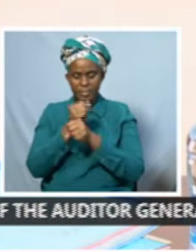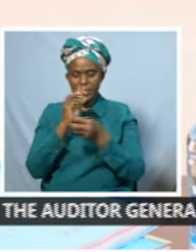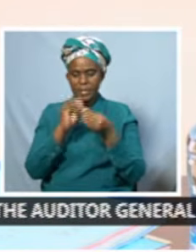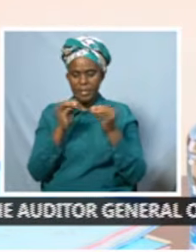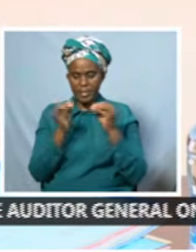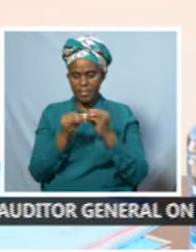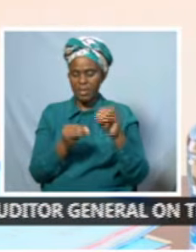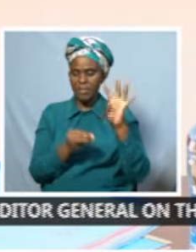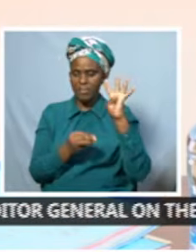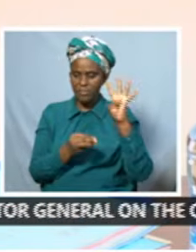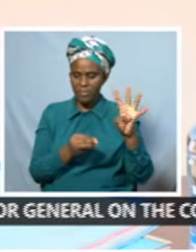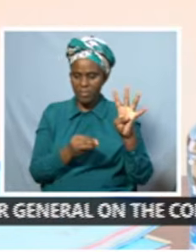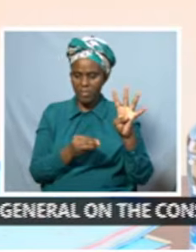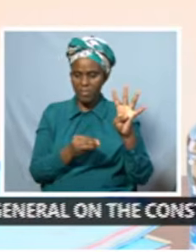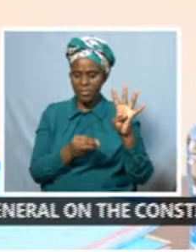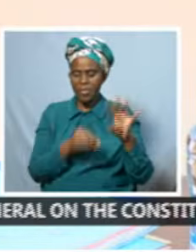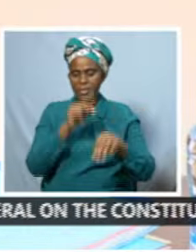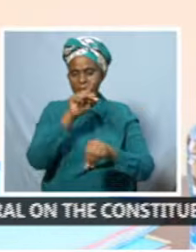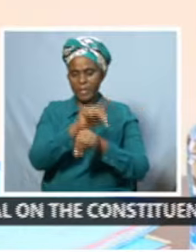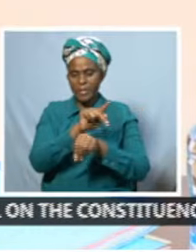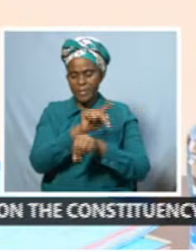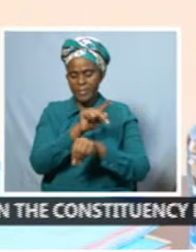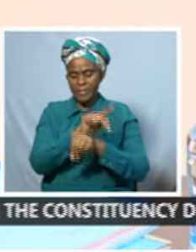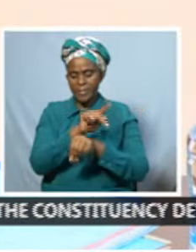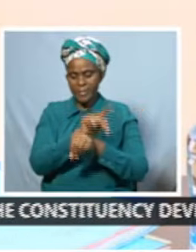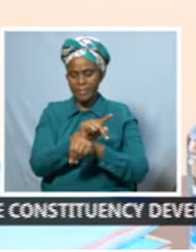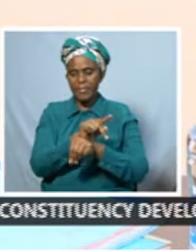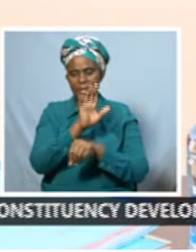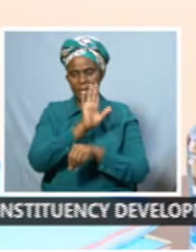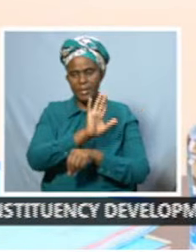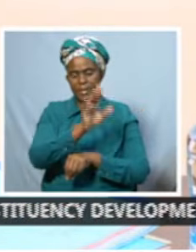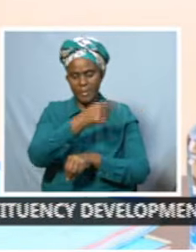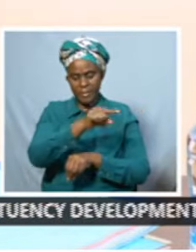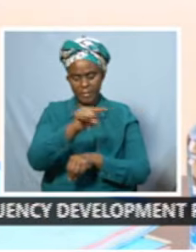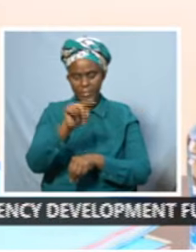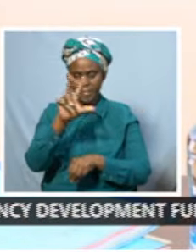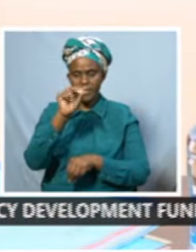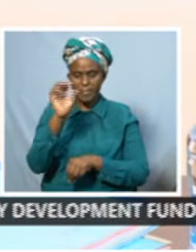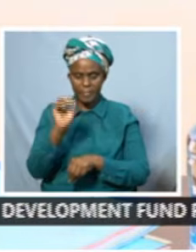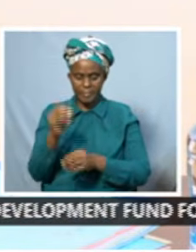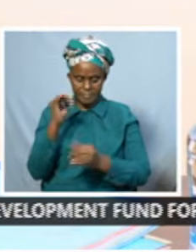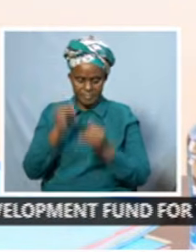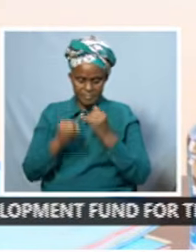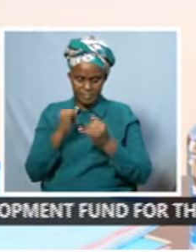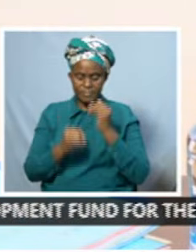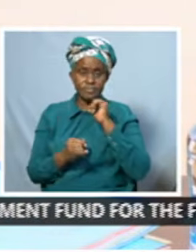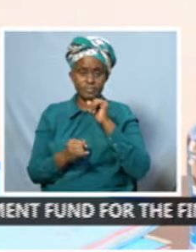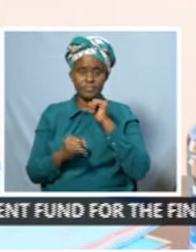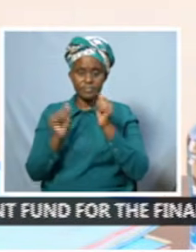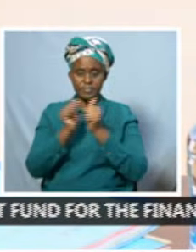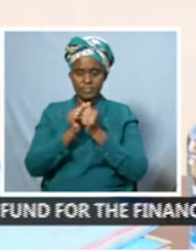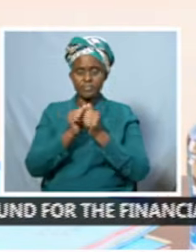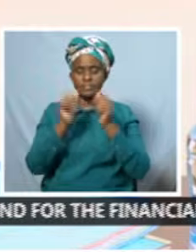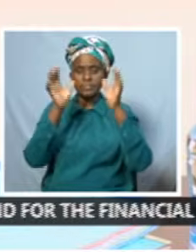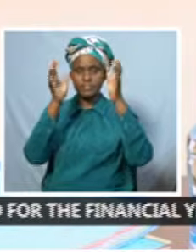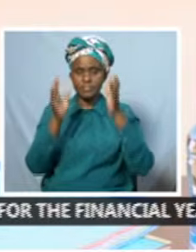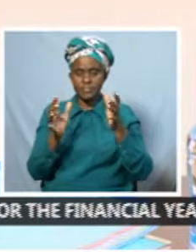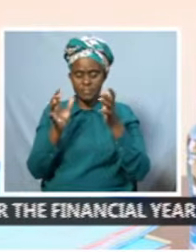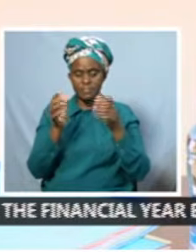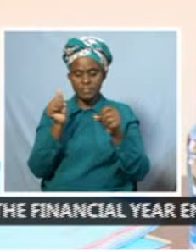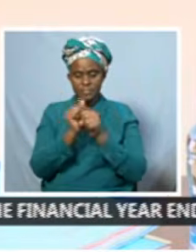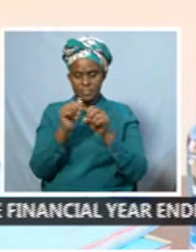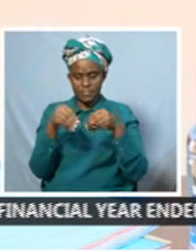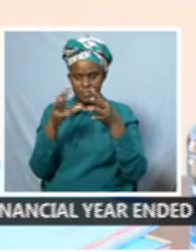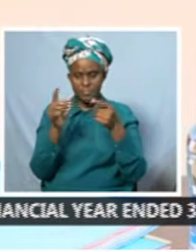number 4, the project is ongoing and at 30% complete, with the tank stand and tank